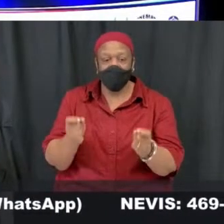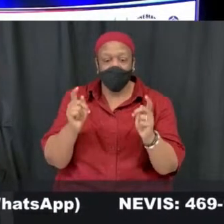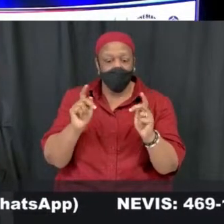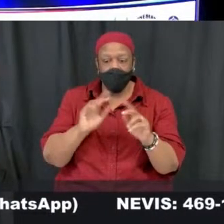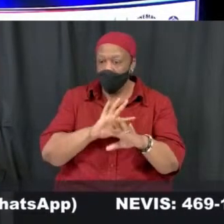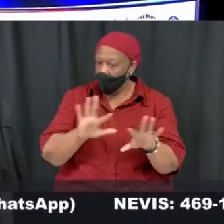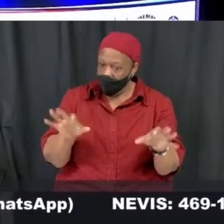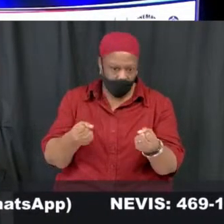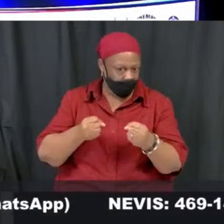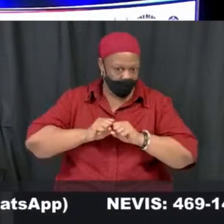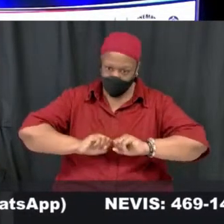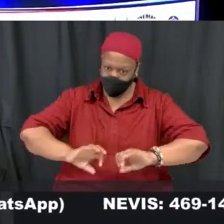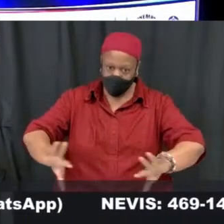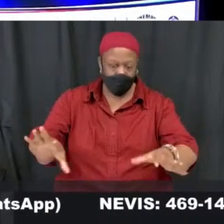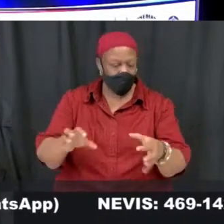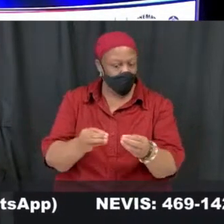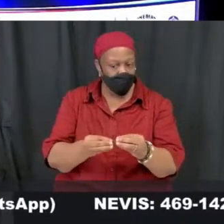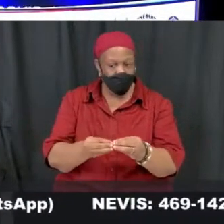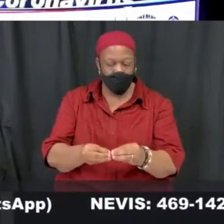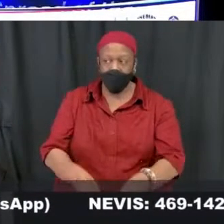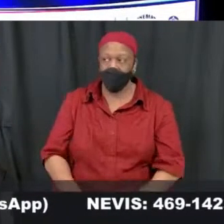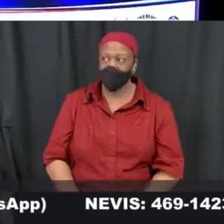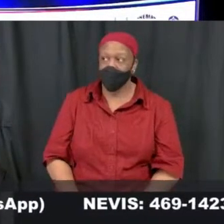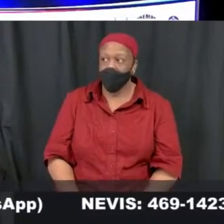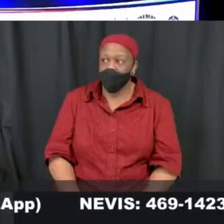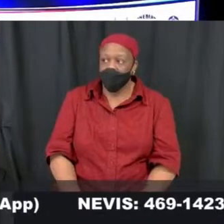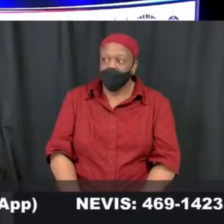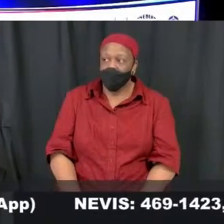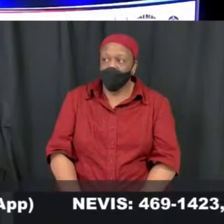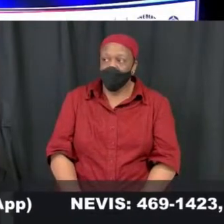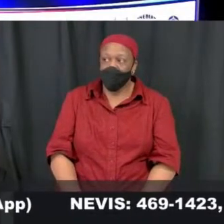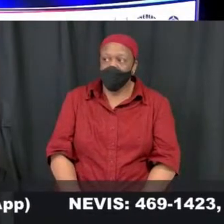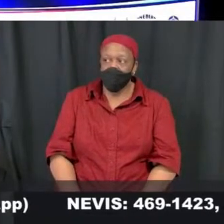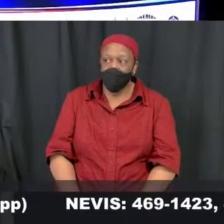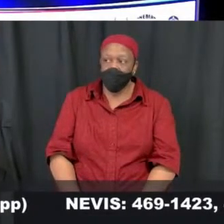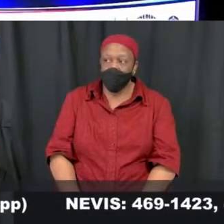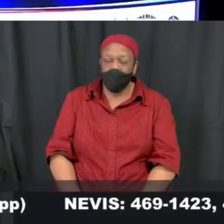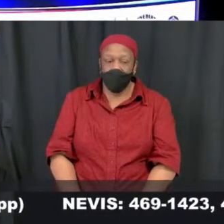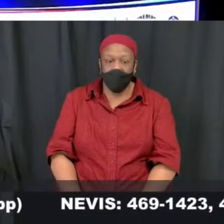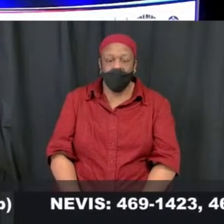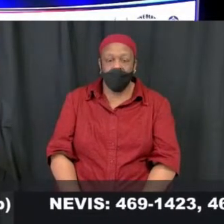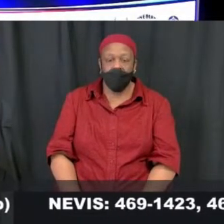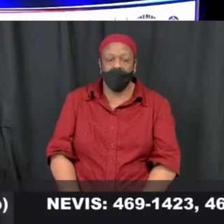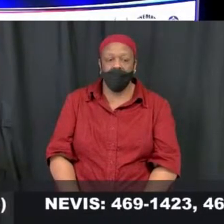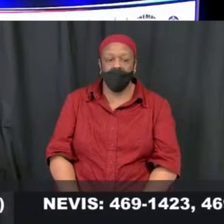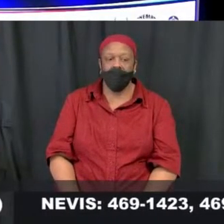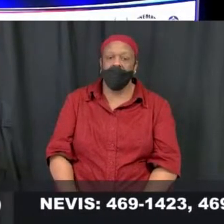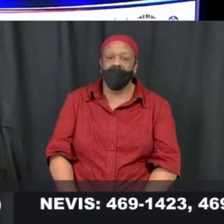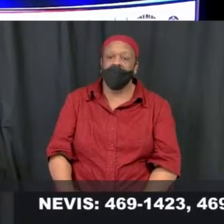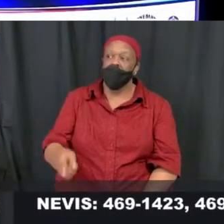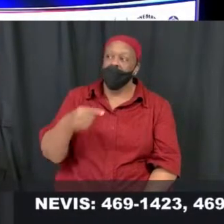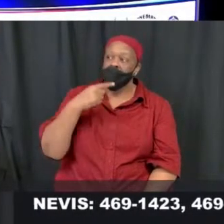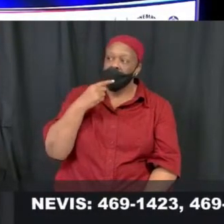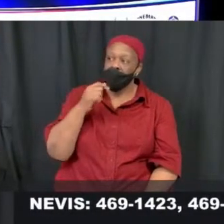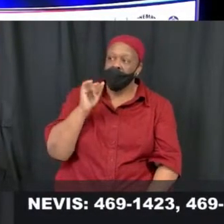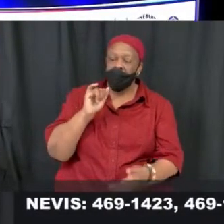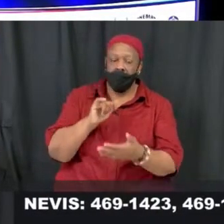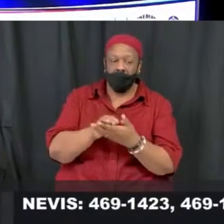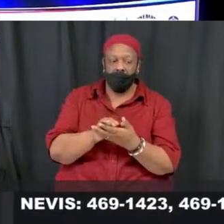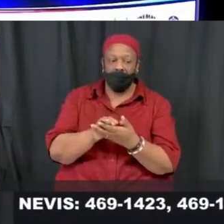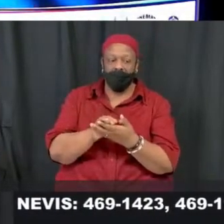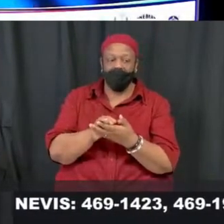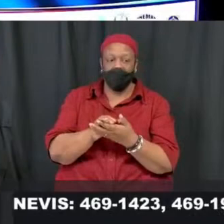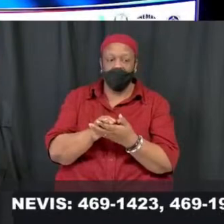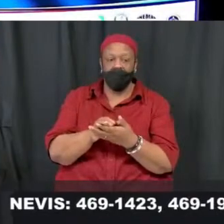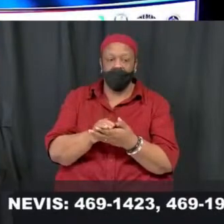controlled. I've been getting a lot of calls regarding the entry status, since the Prime Minister would have